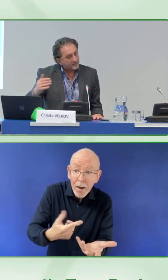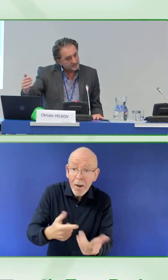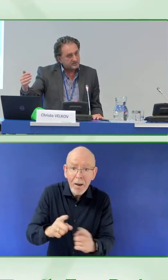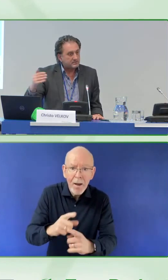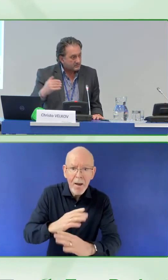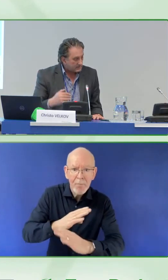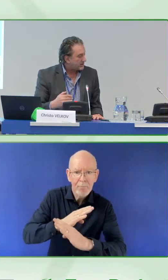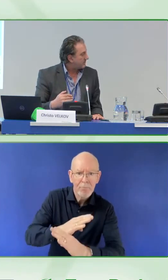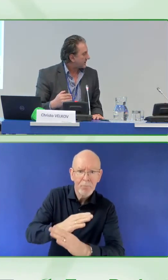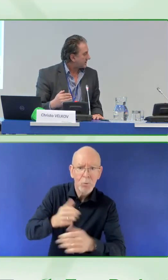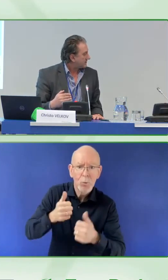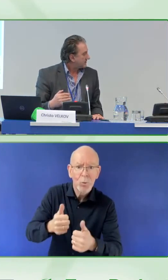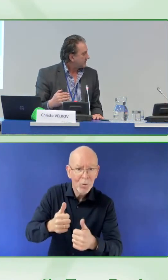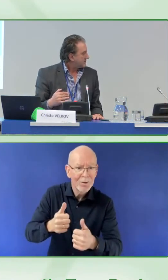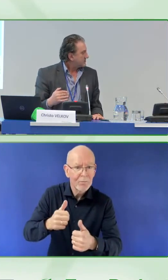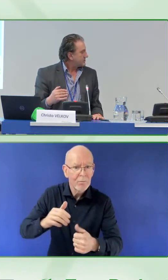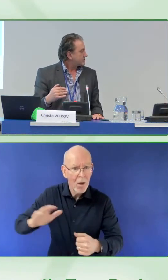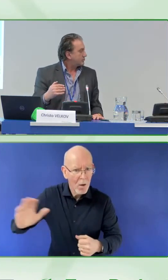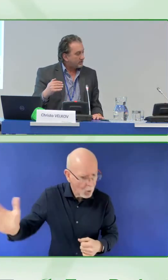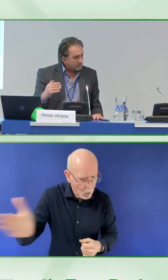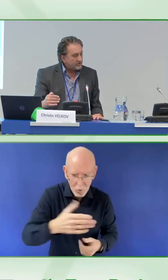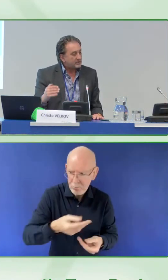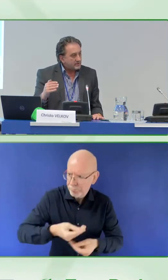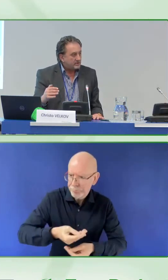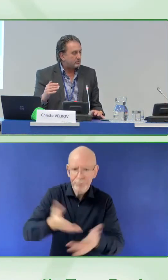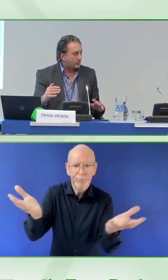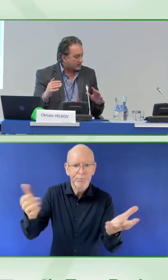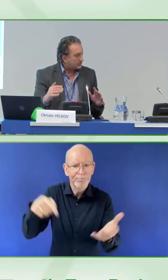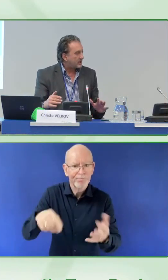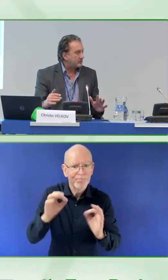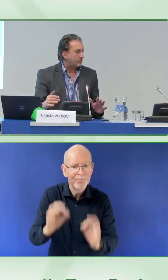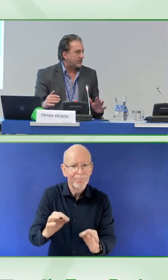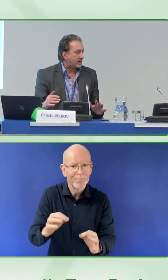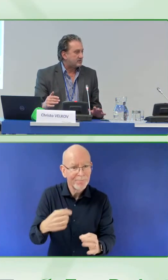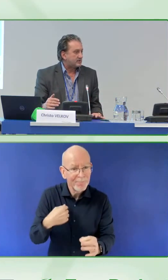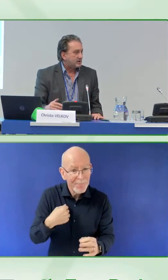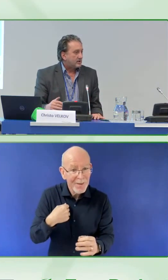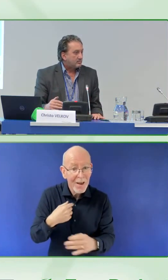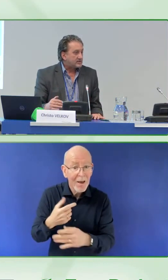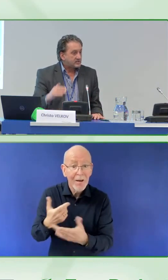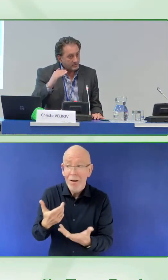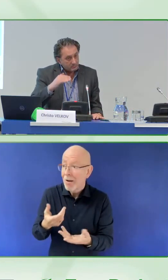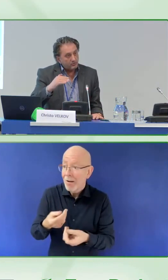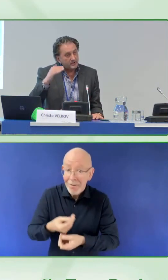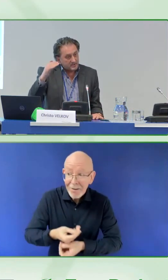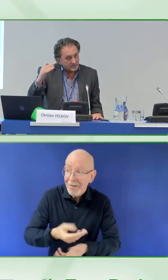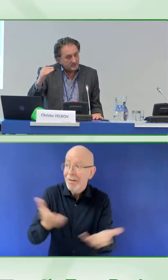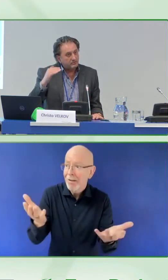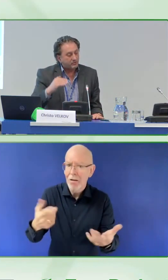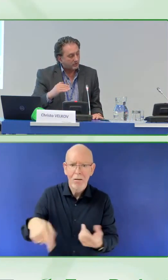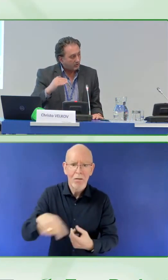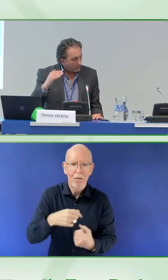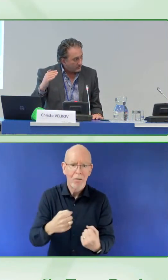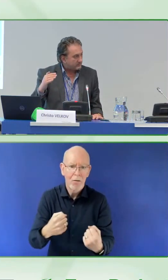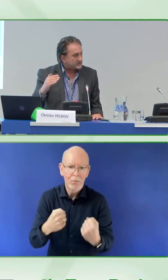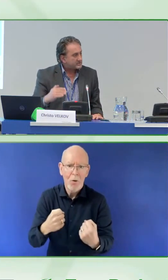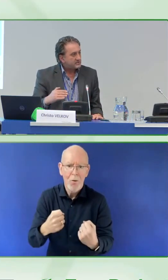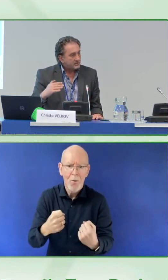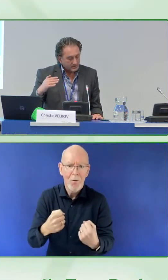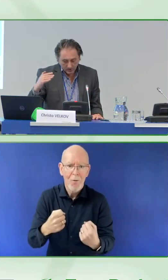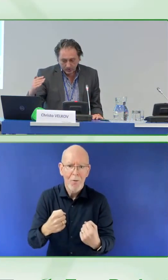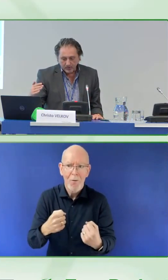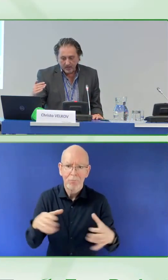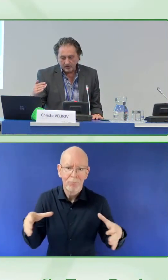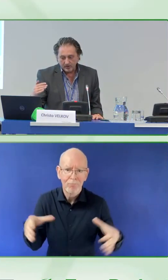more complacent, they'll come back. So we really need to work together on that, basically moving the needle for all of